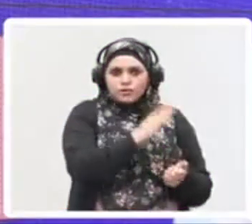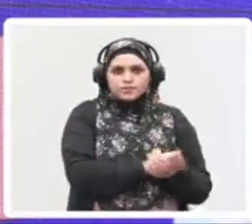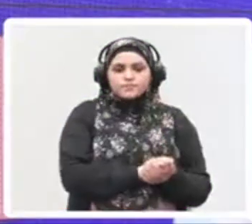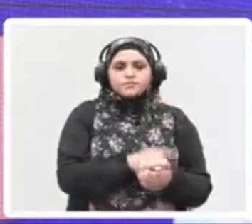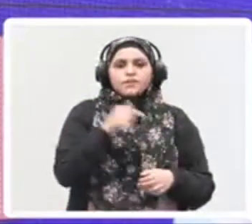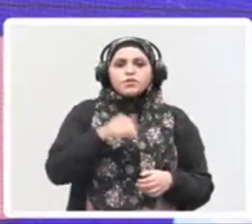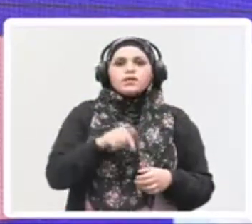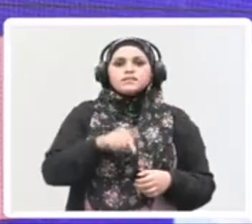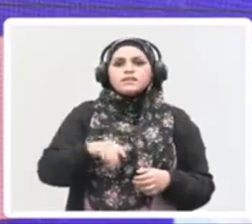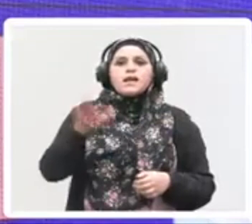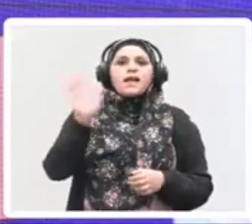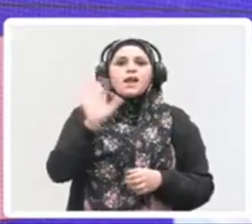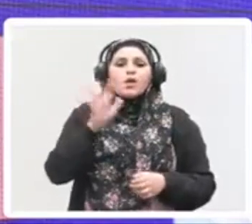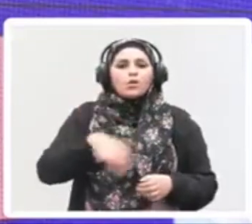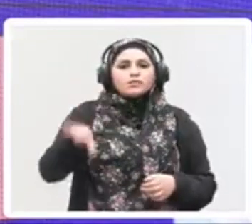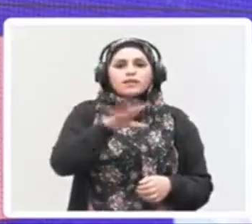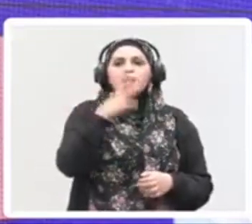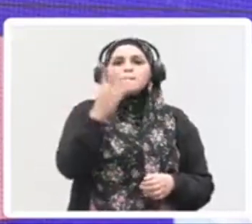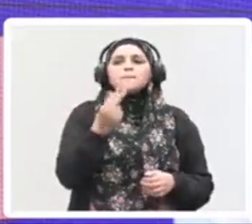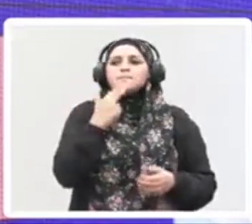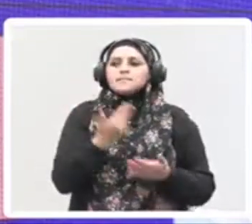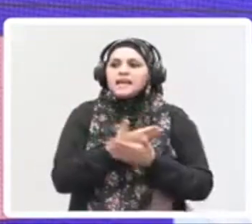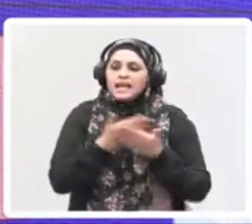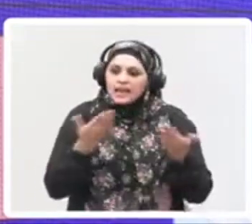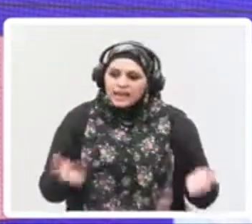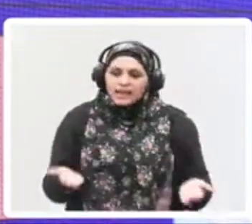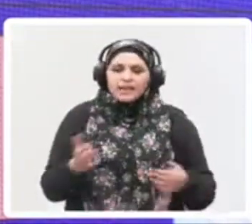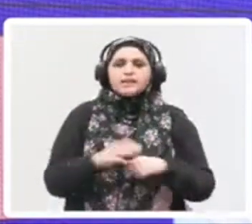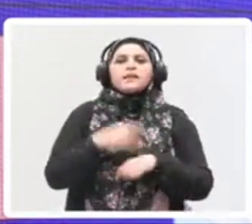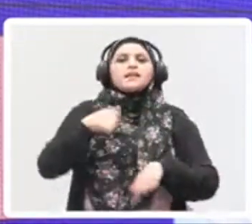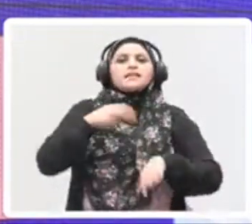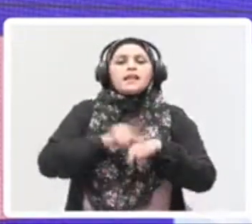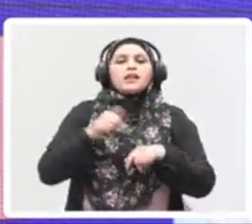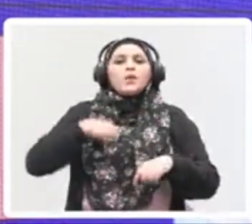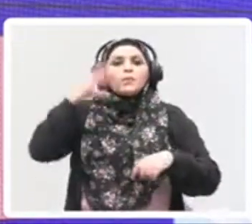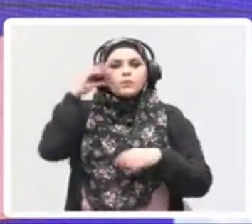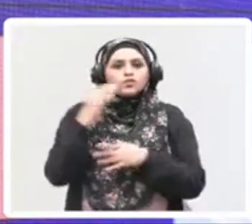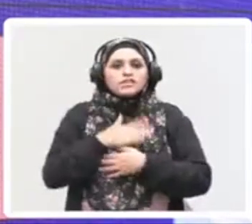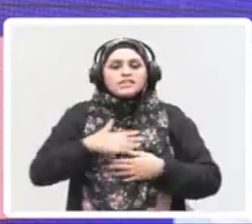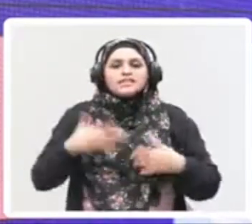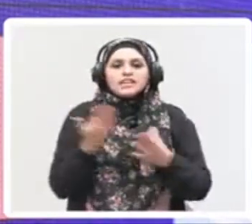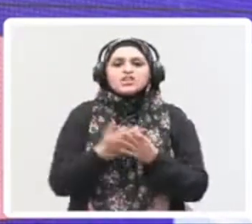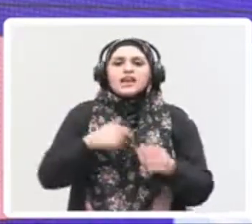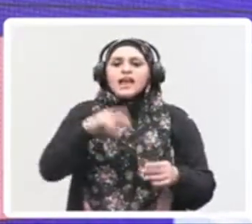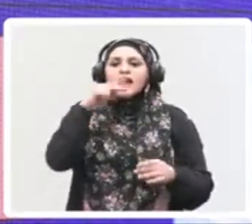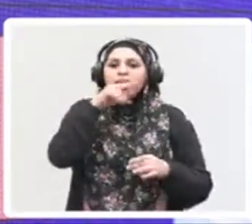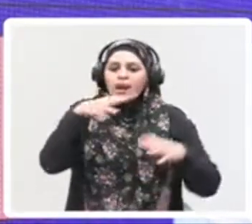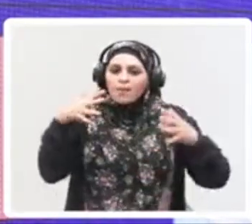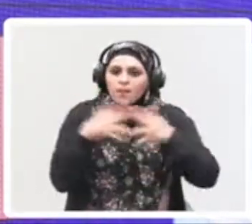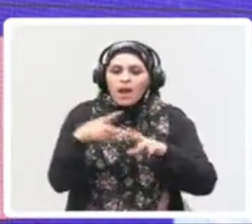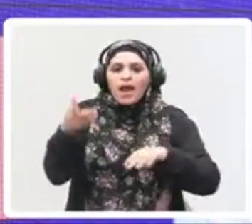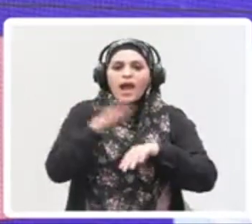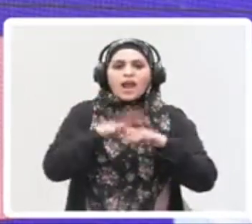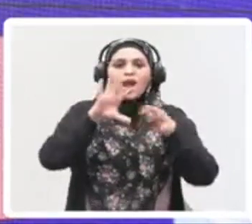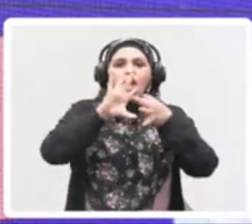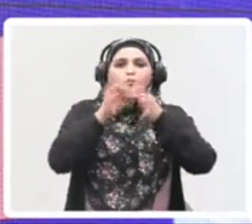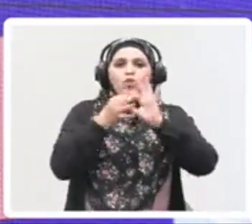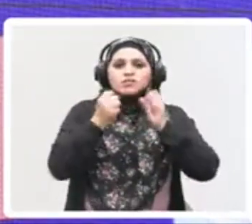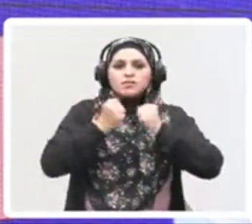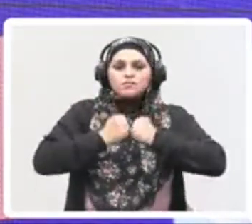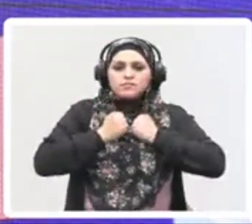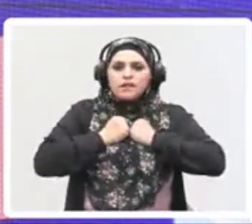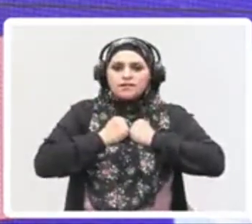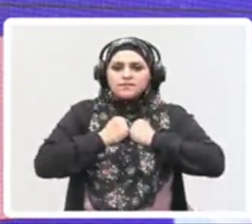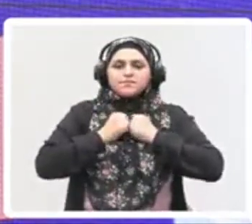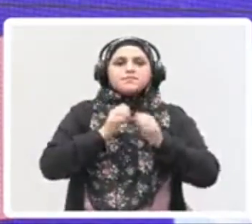Hello, good afternoon. I'm very excited to talk to you about a little bit about my organization, but mostly one fabulous story of one of the companies